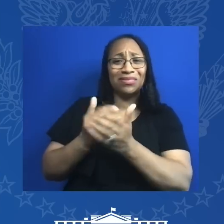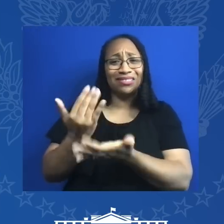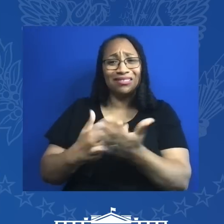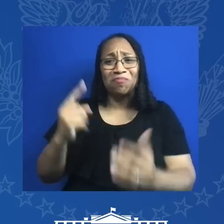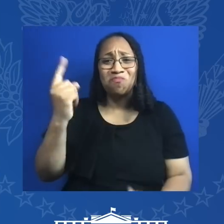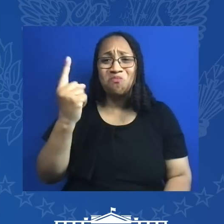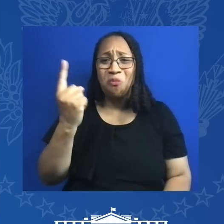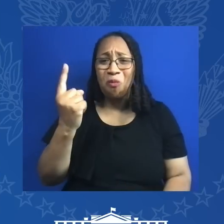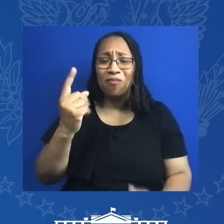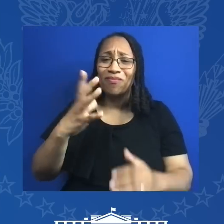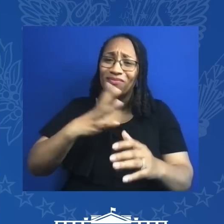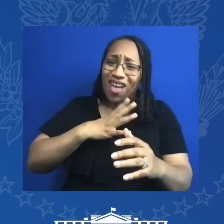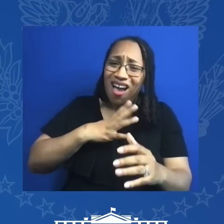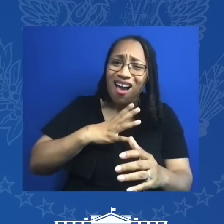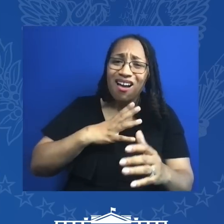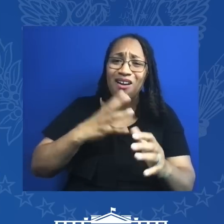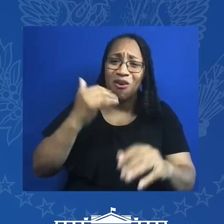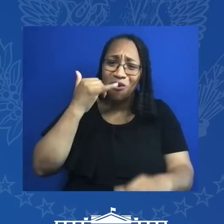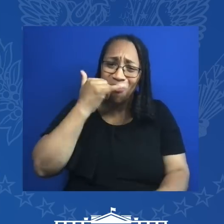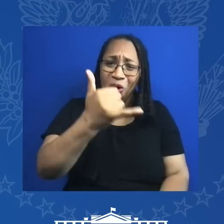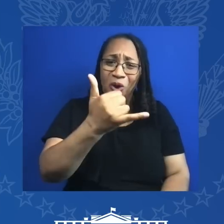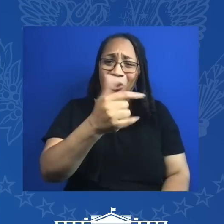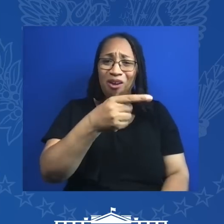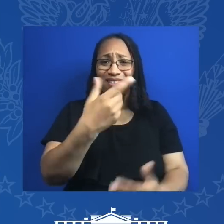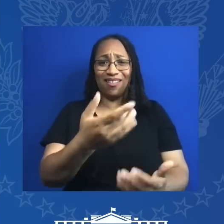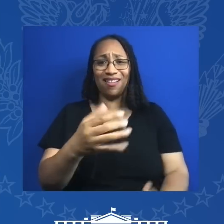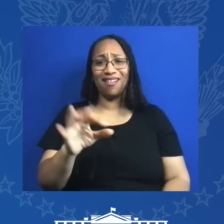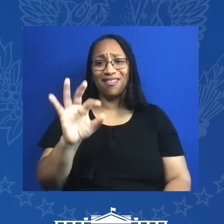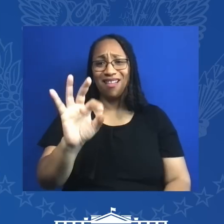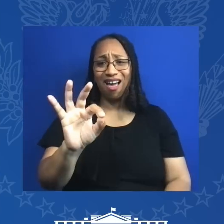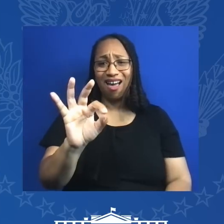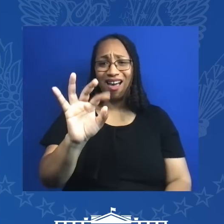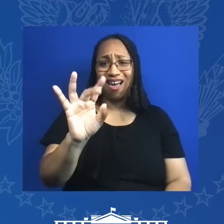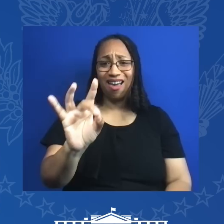988 and talk to a counselor who can give you help.